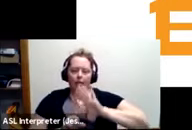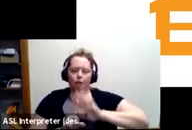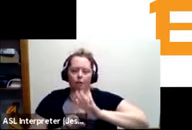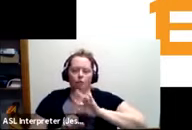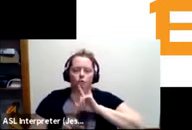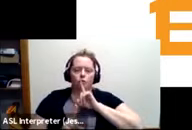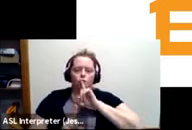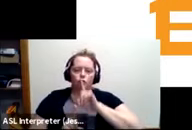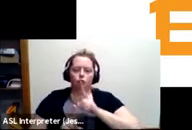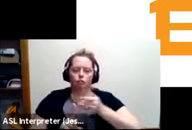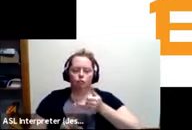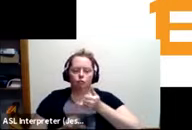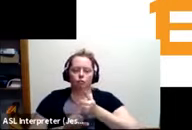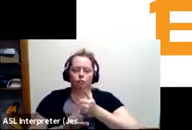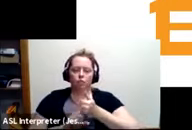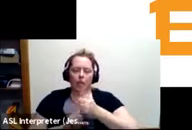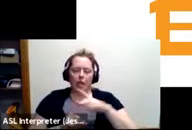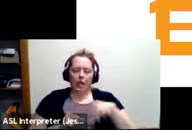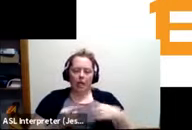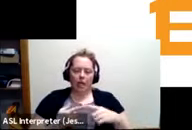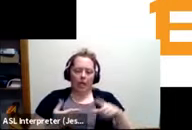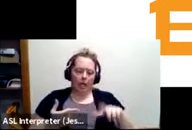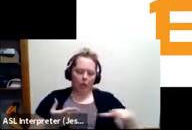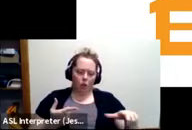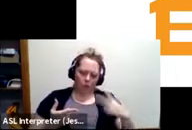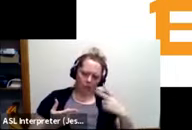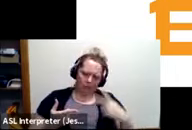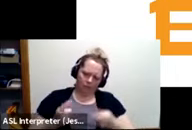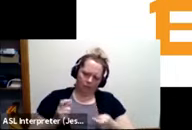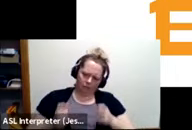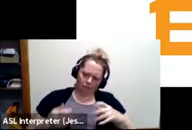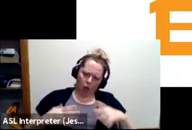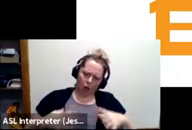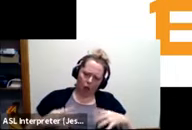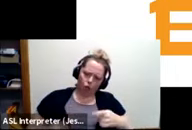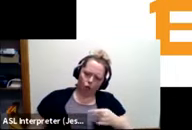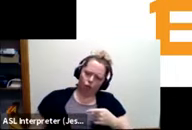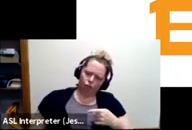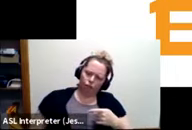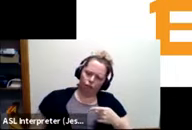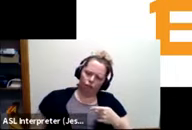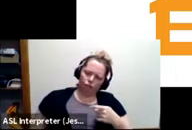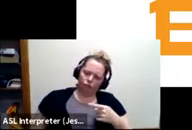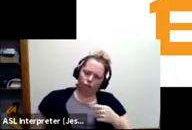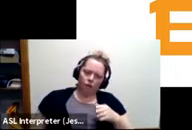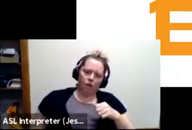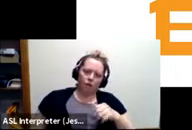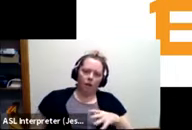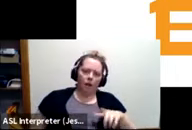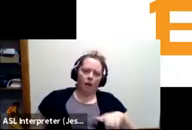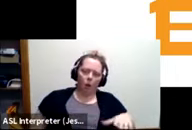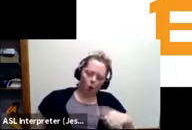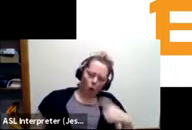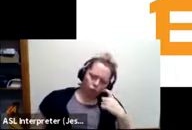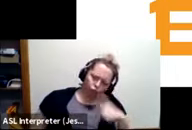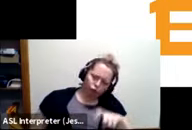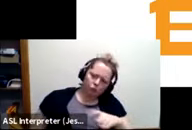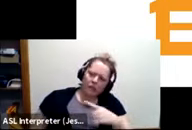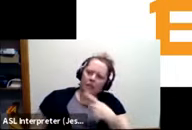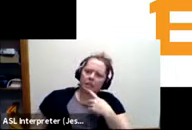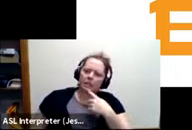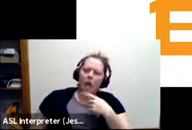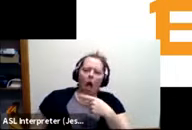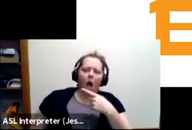different set of clothing than they normally would, the landlord said, okay, I don't care, what you do in your own apartment, but when you come